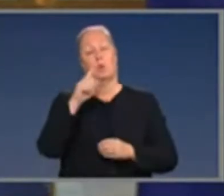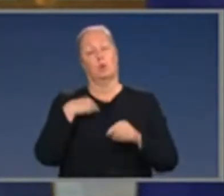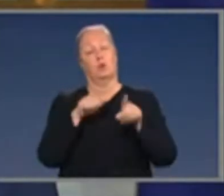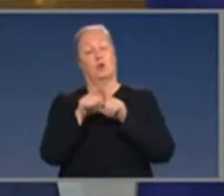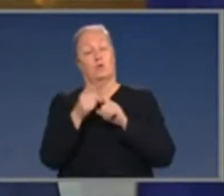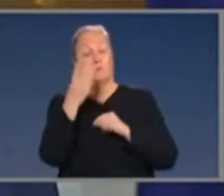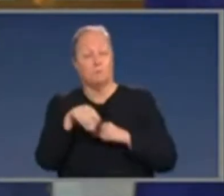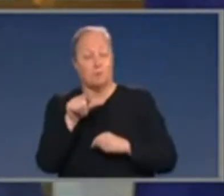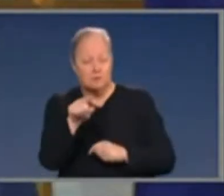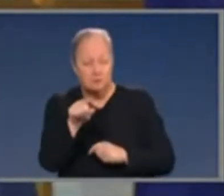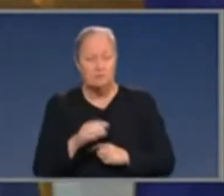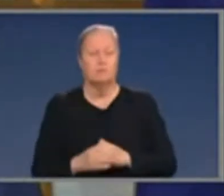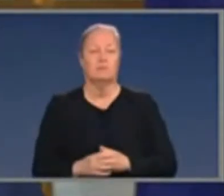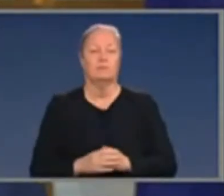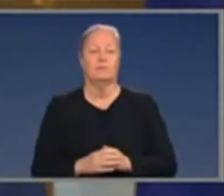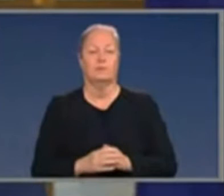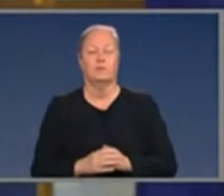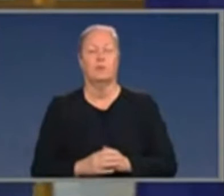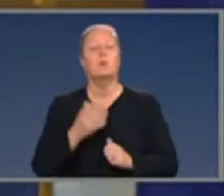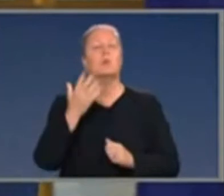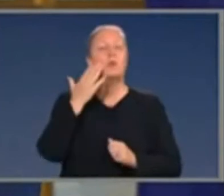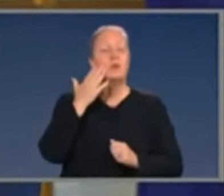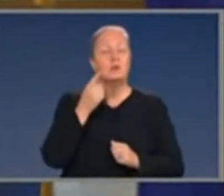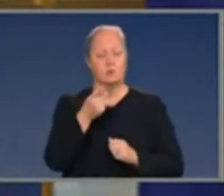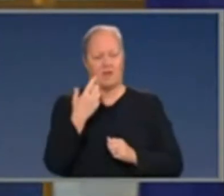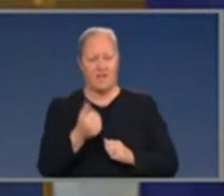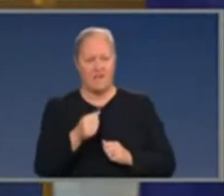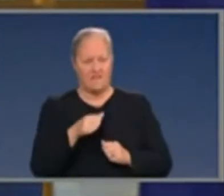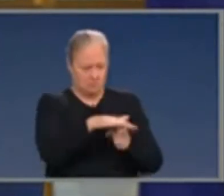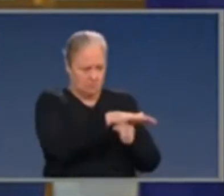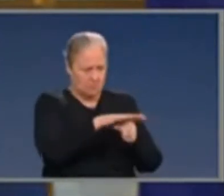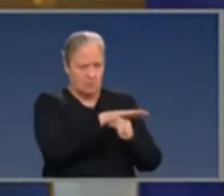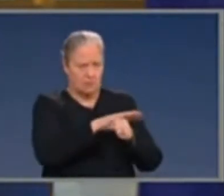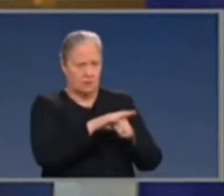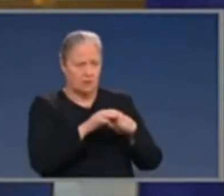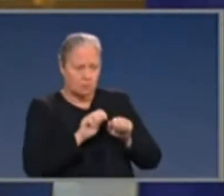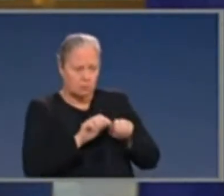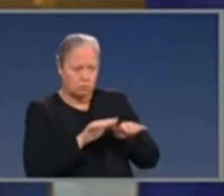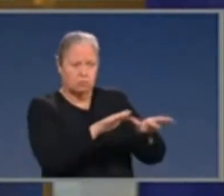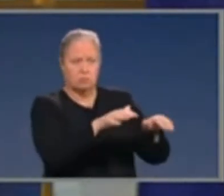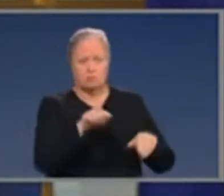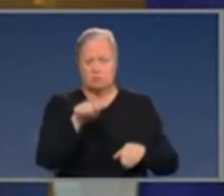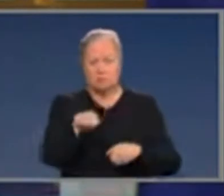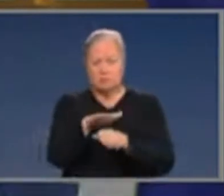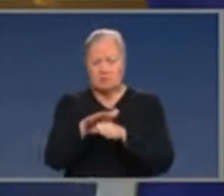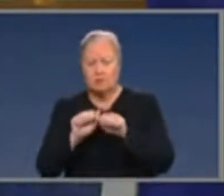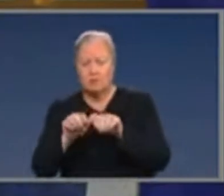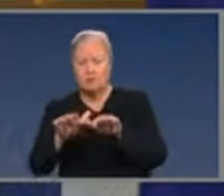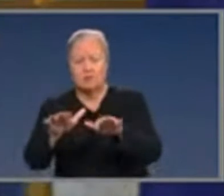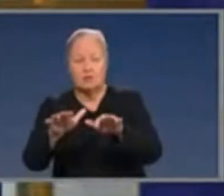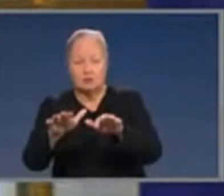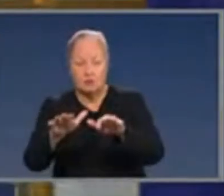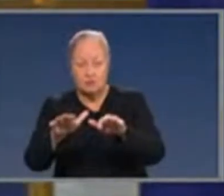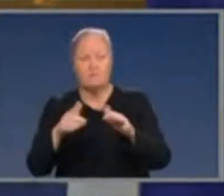you have sustained significant community transmission, there are tragedies in aged